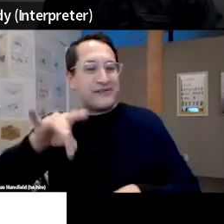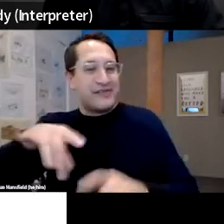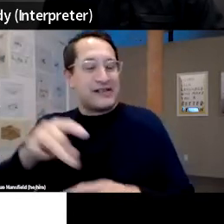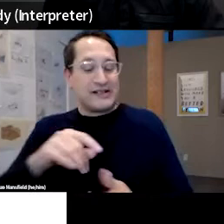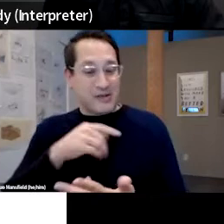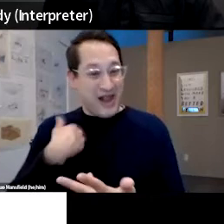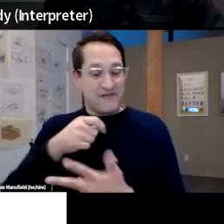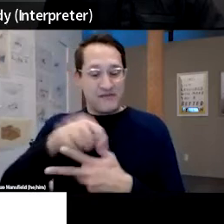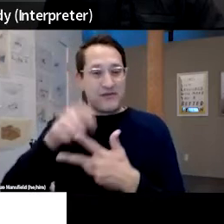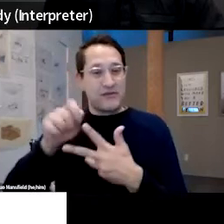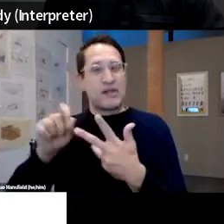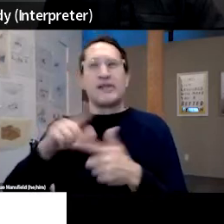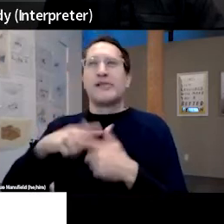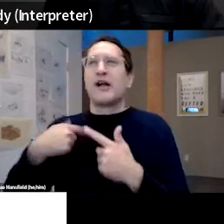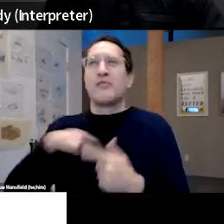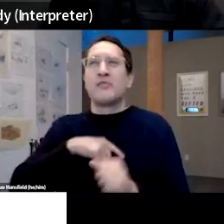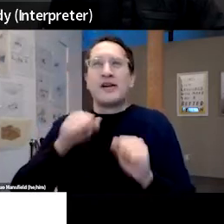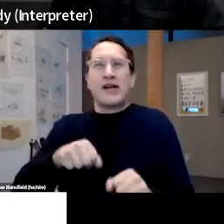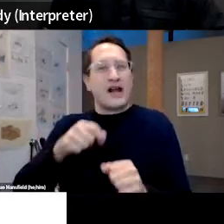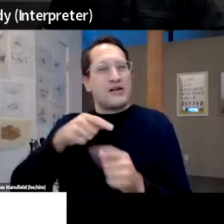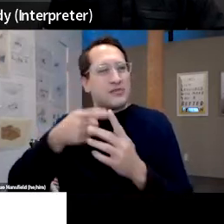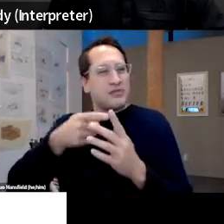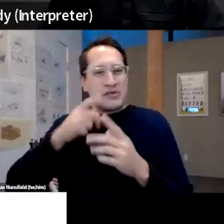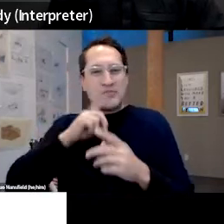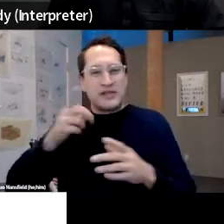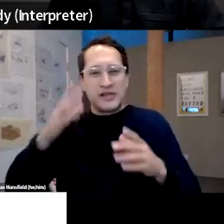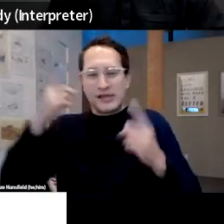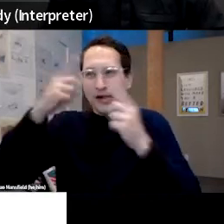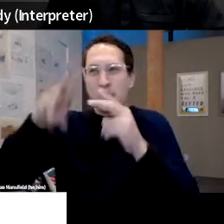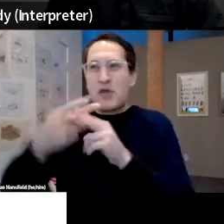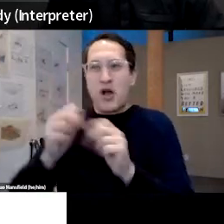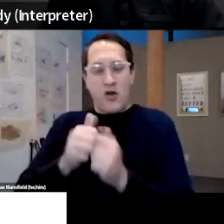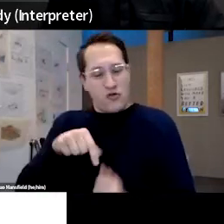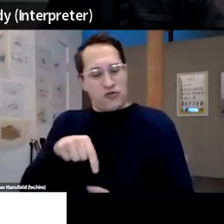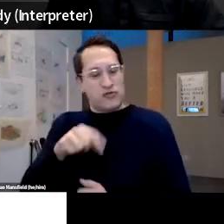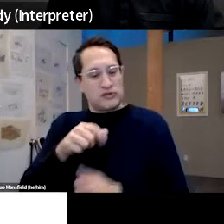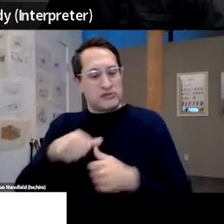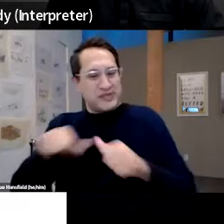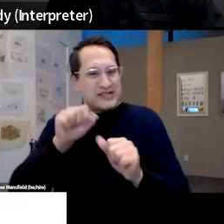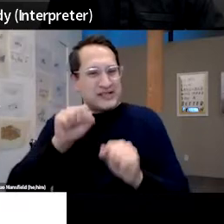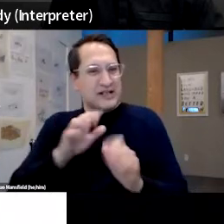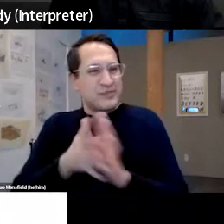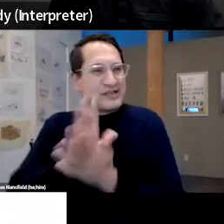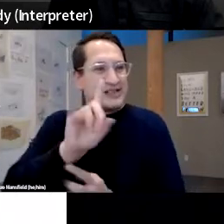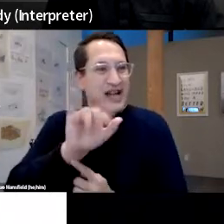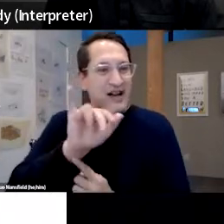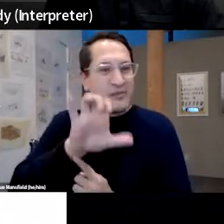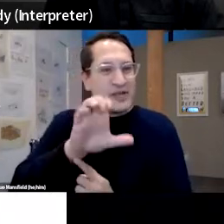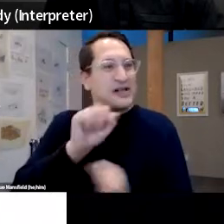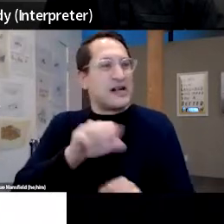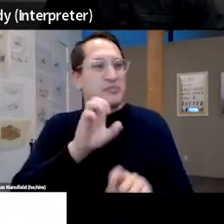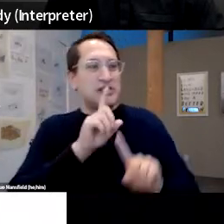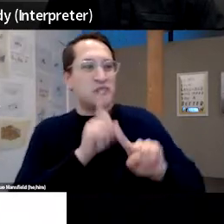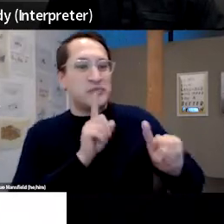to access and wayfinding. So when these are checked off and good, we can then start to think about how do these